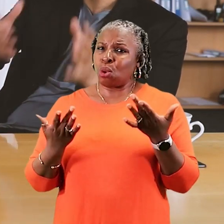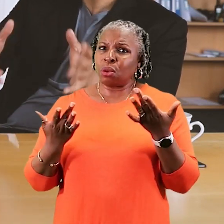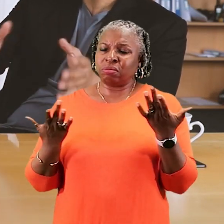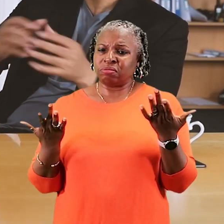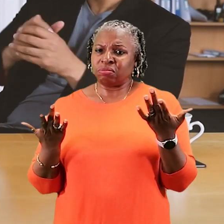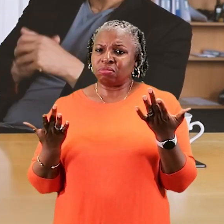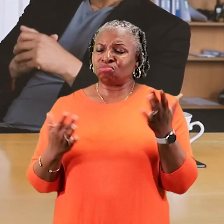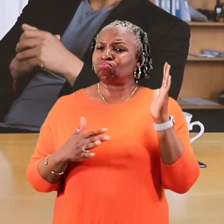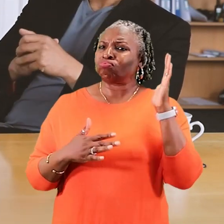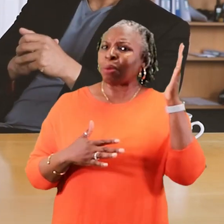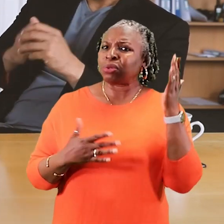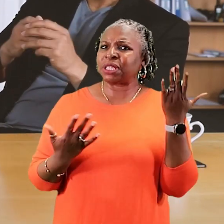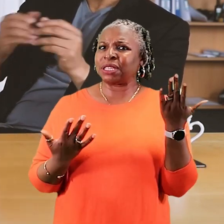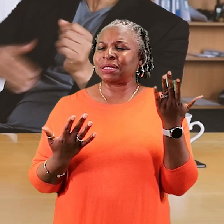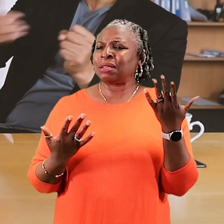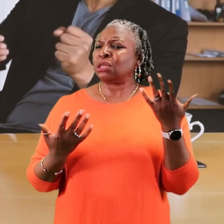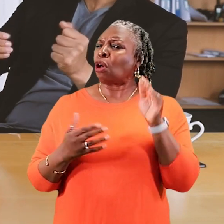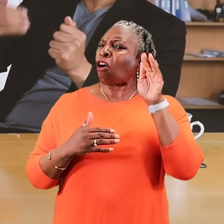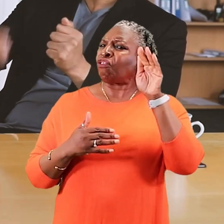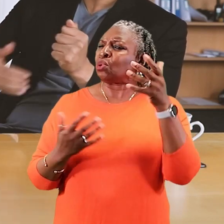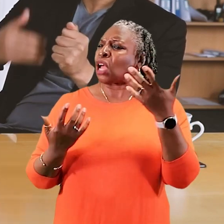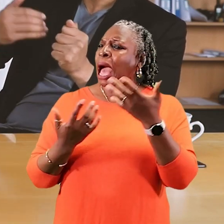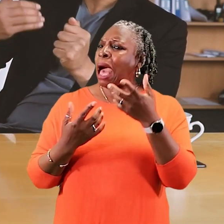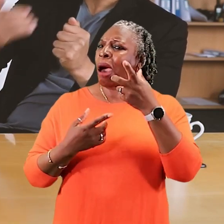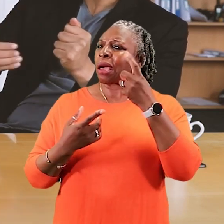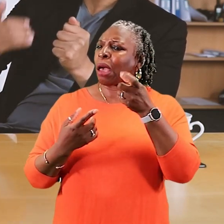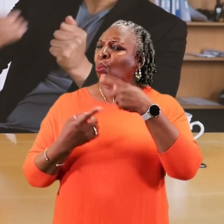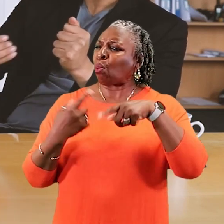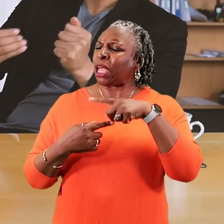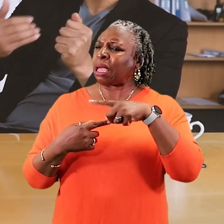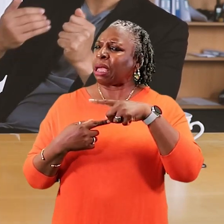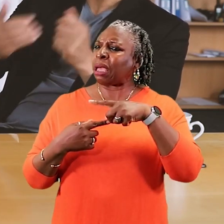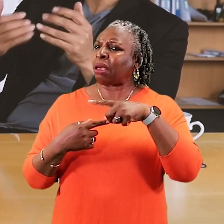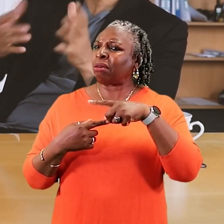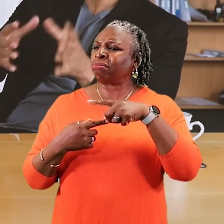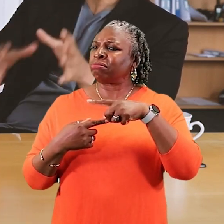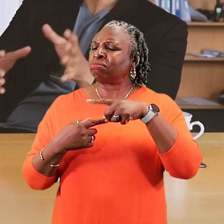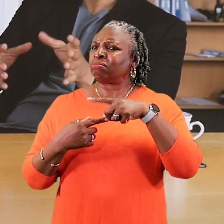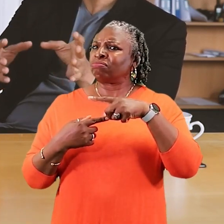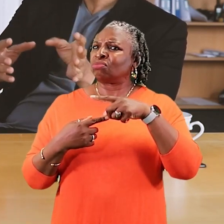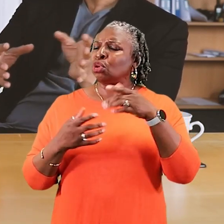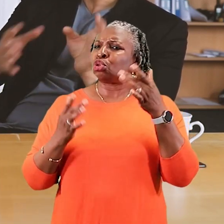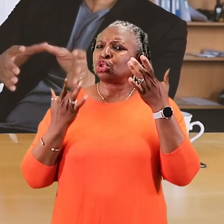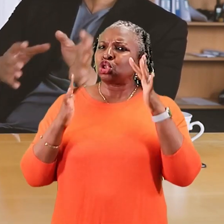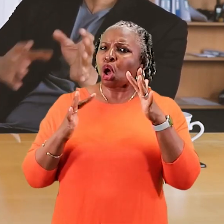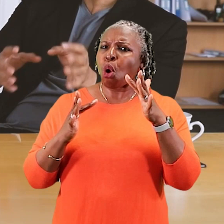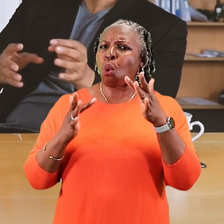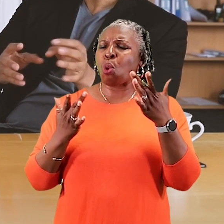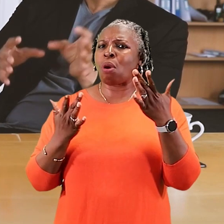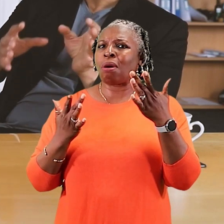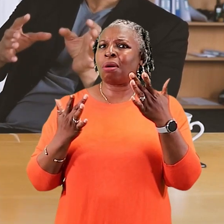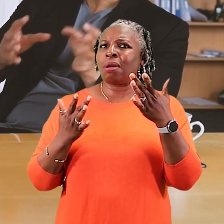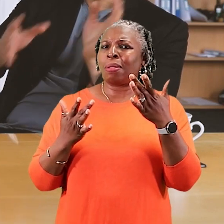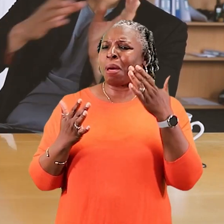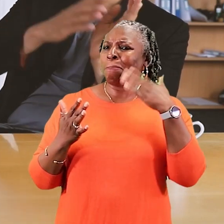or presented. Now, in the future, how can we kind of address the lack of black representation within the